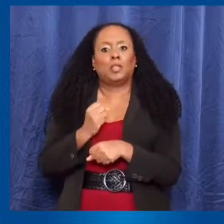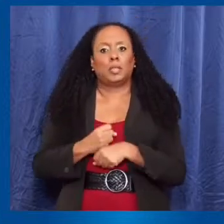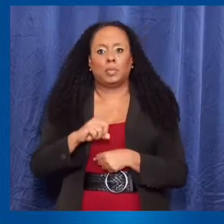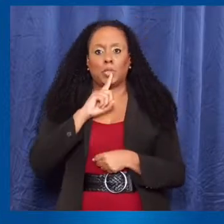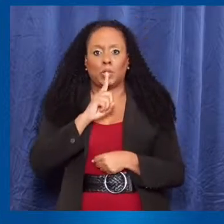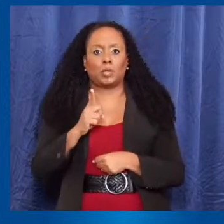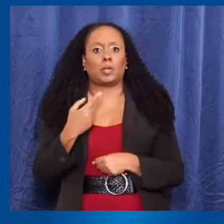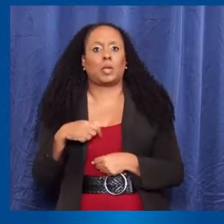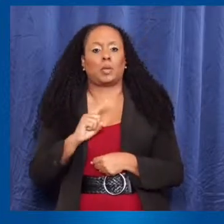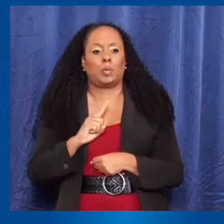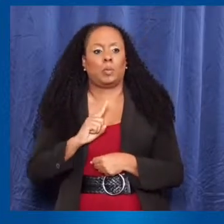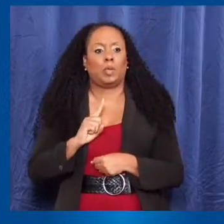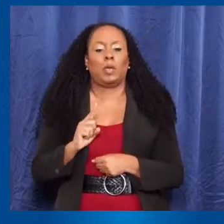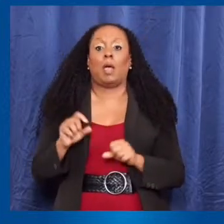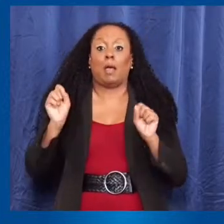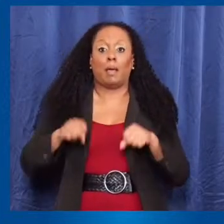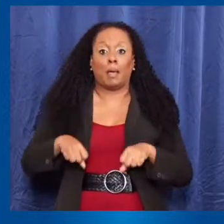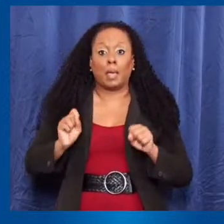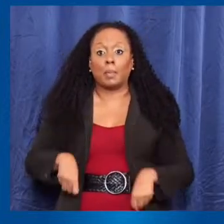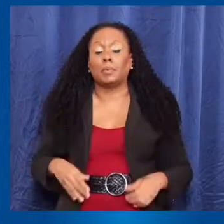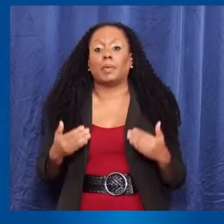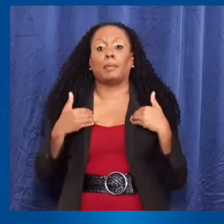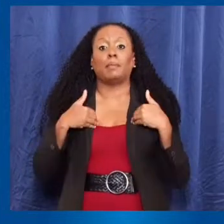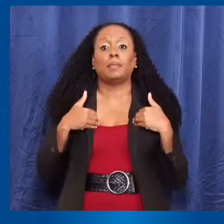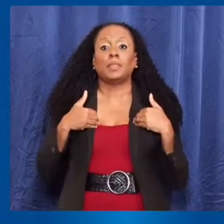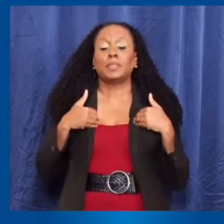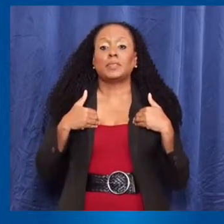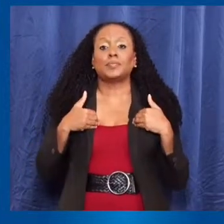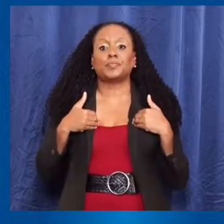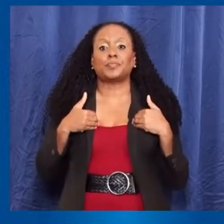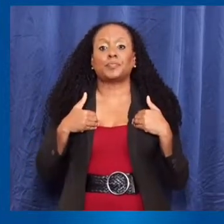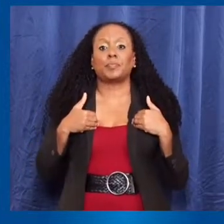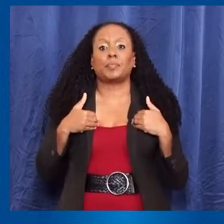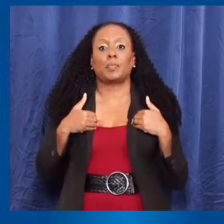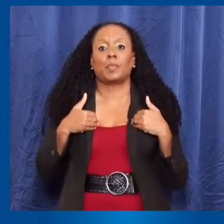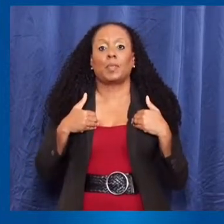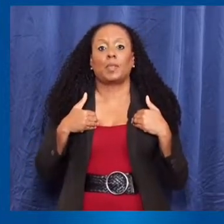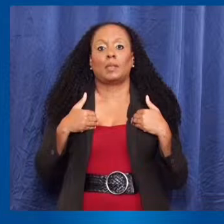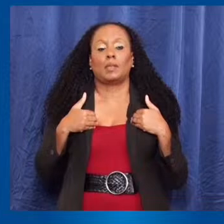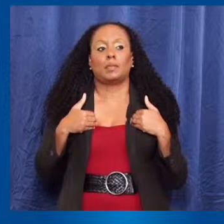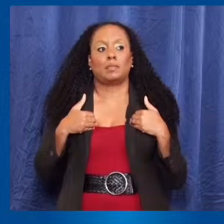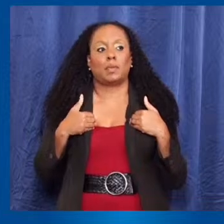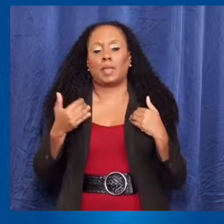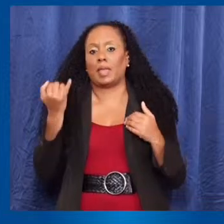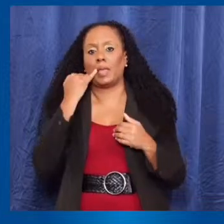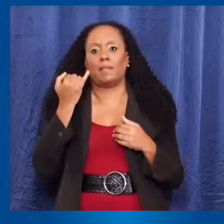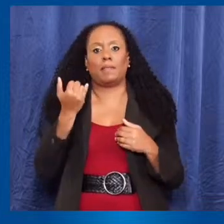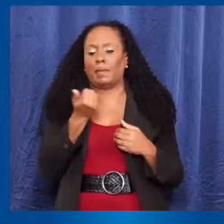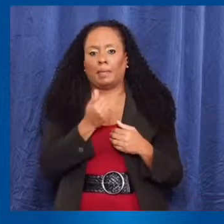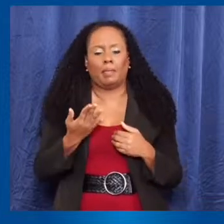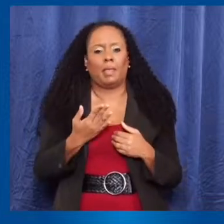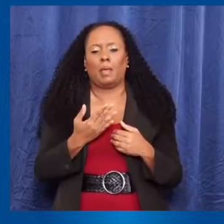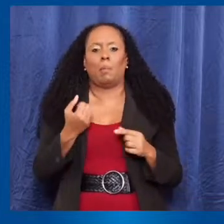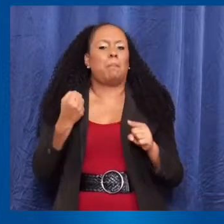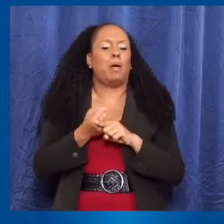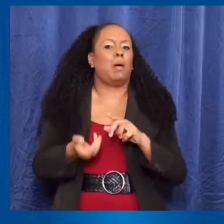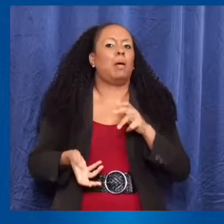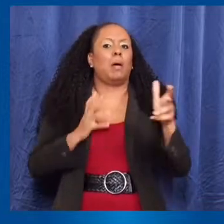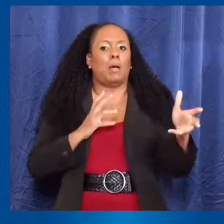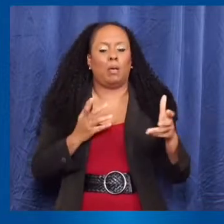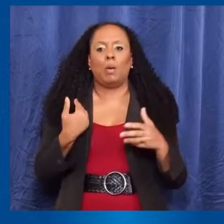been able to have some level of attraction for support across the